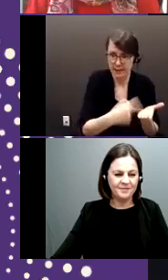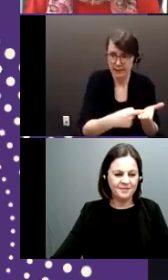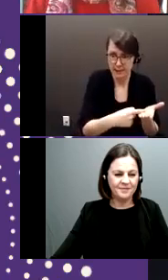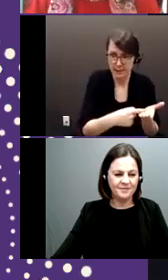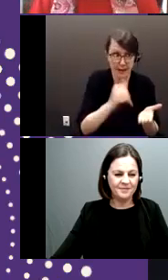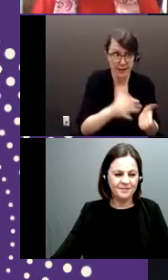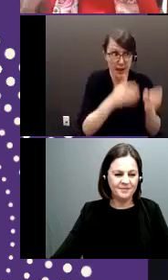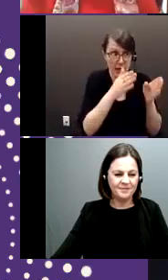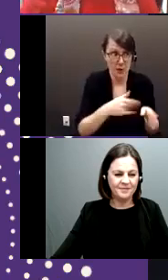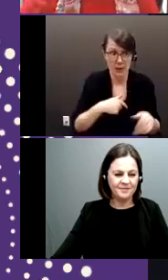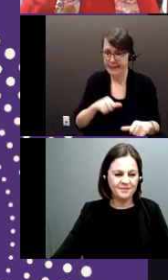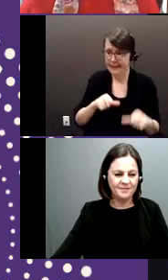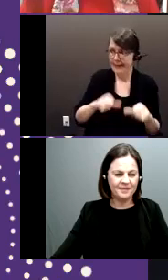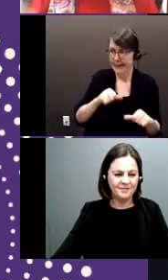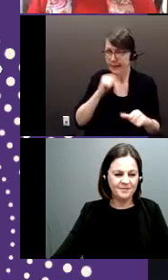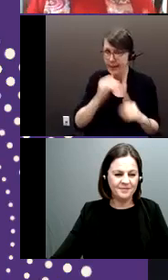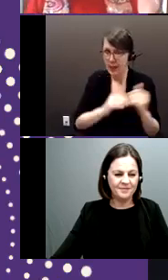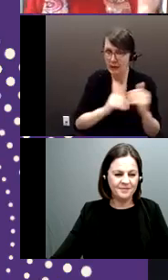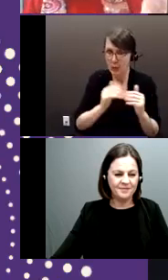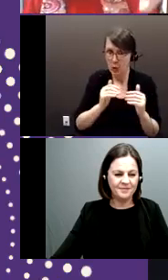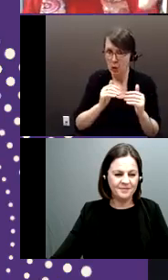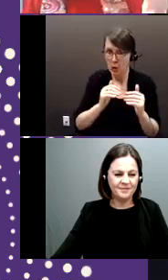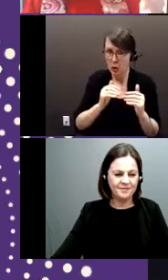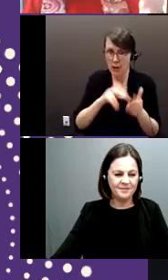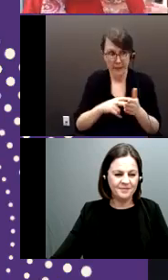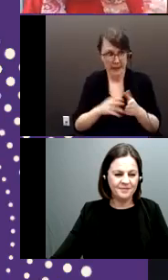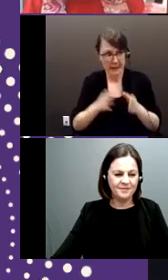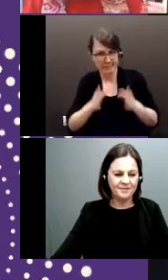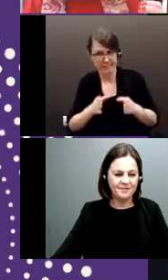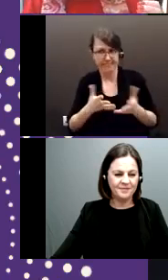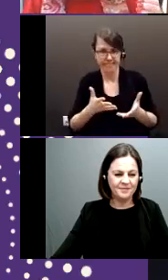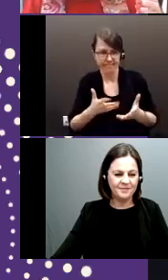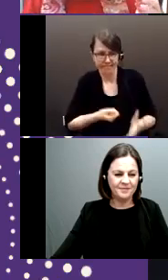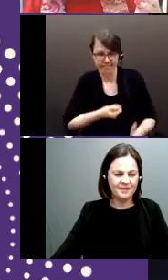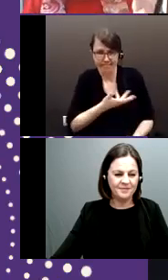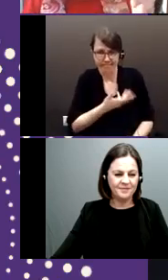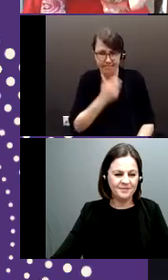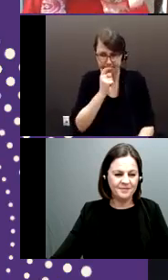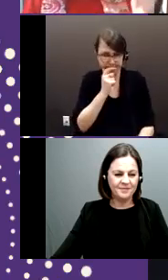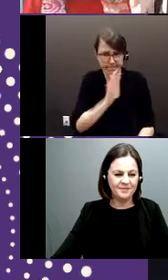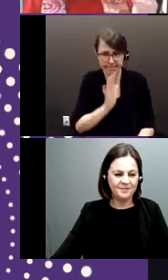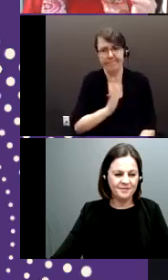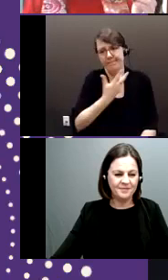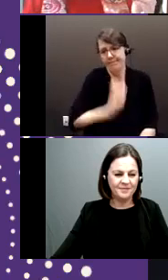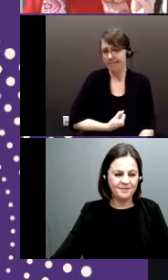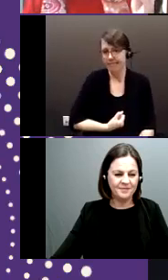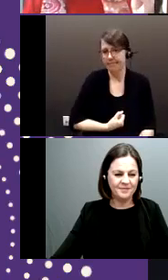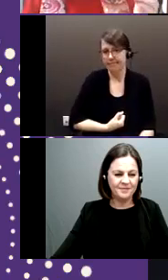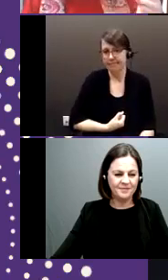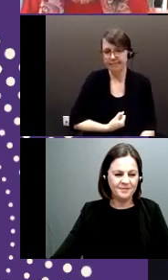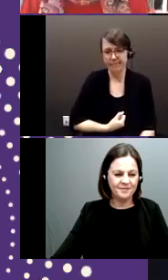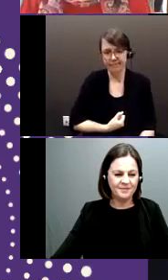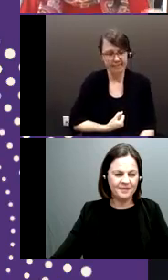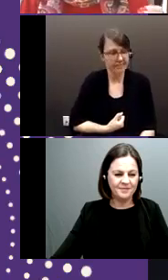I think we need to be having these conversations with older adults in